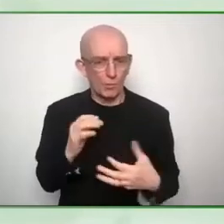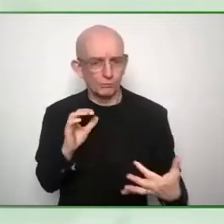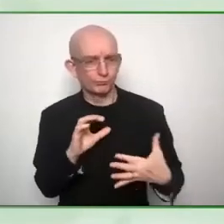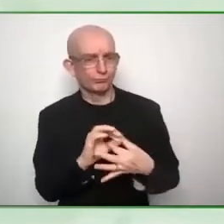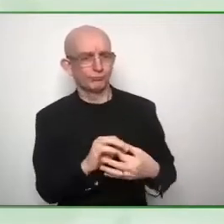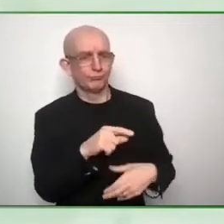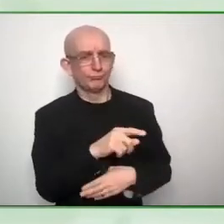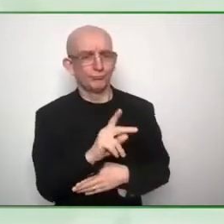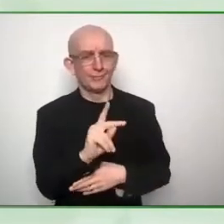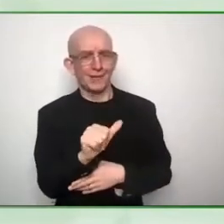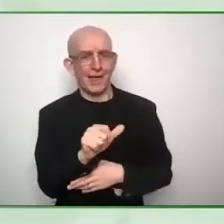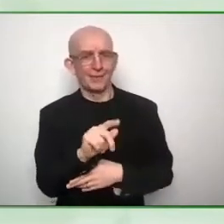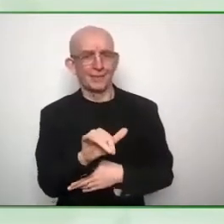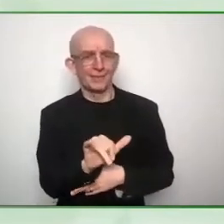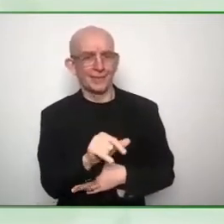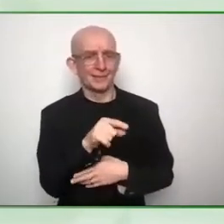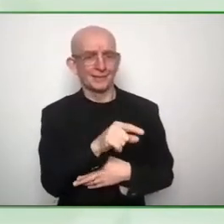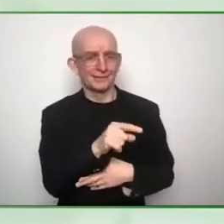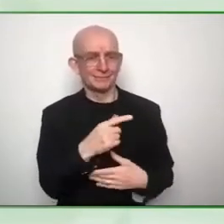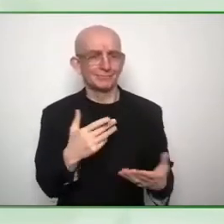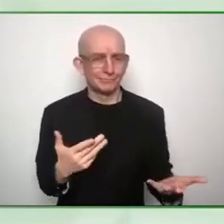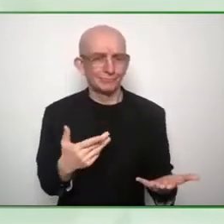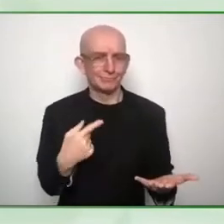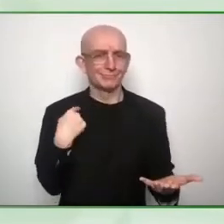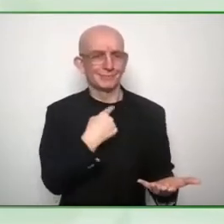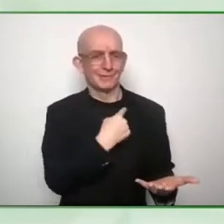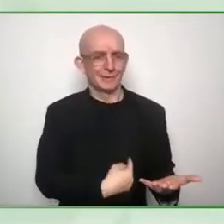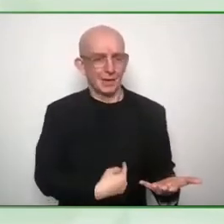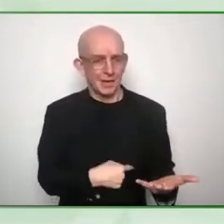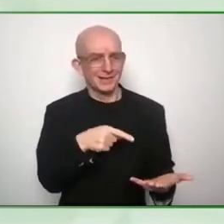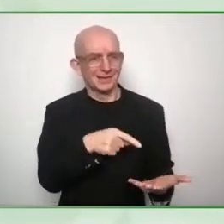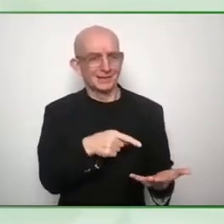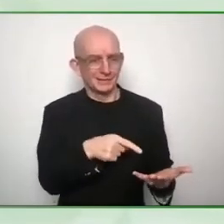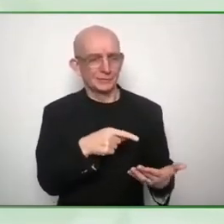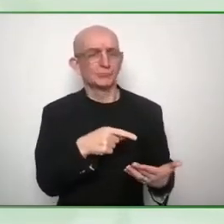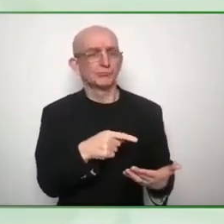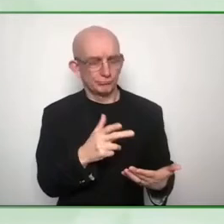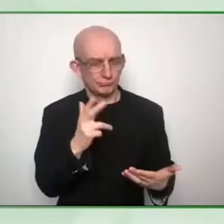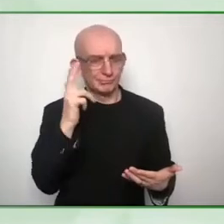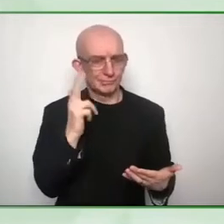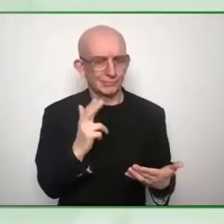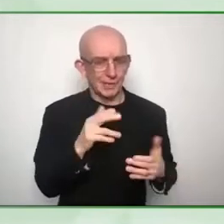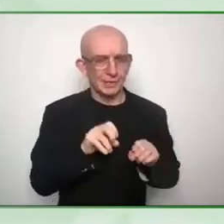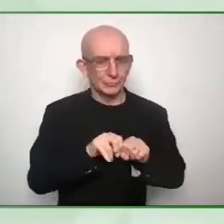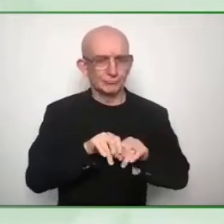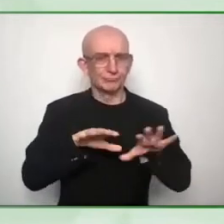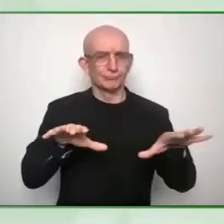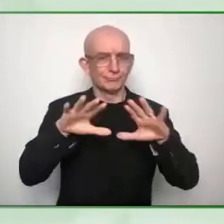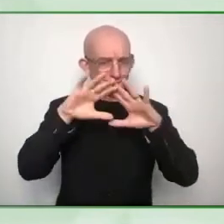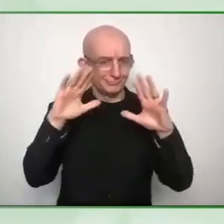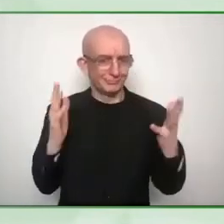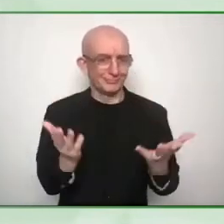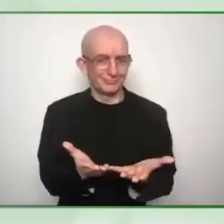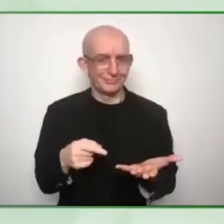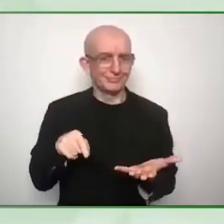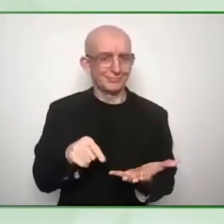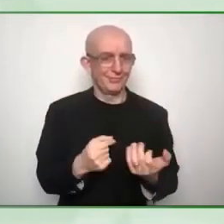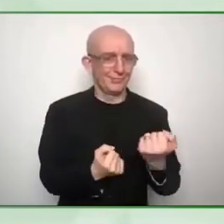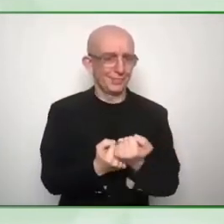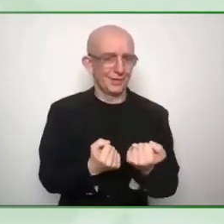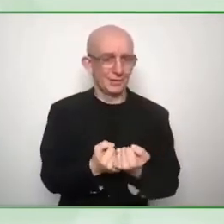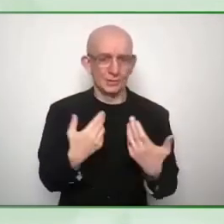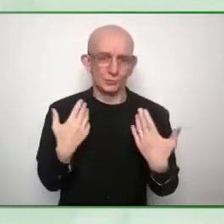Harkin Fellowship. And the first research project that we worked on was the Harkin Fellowship, looking